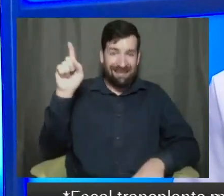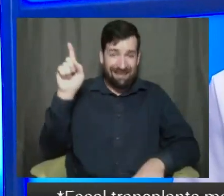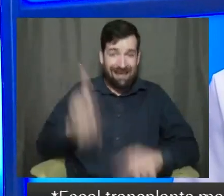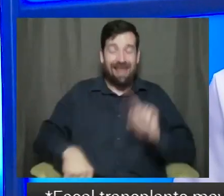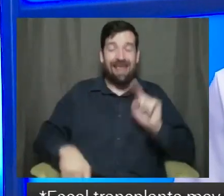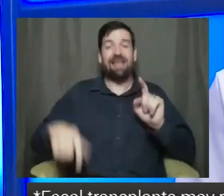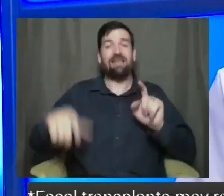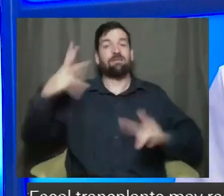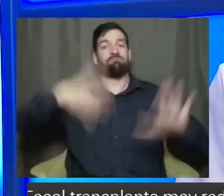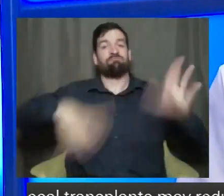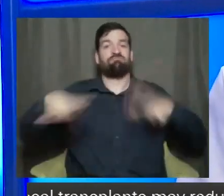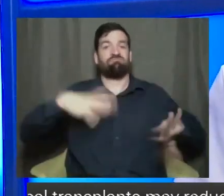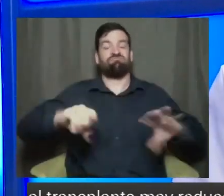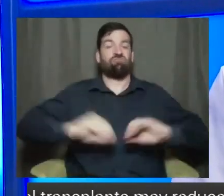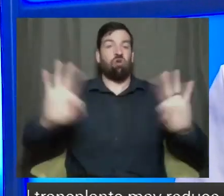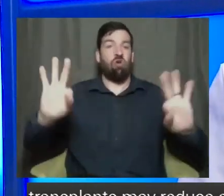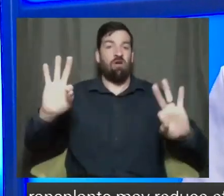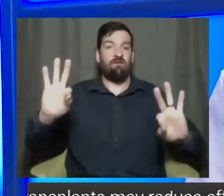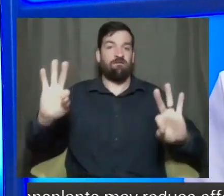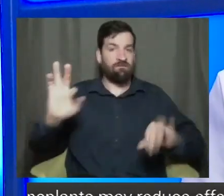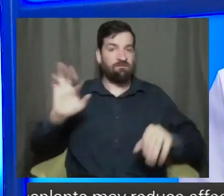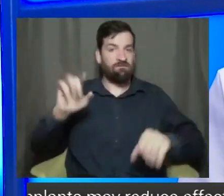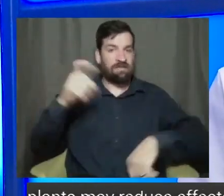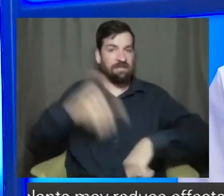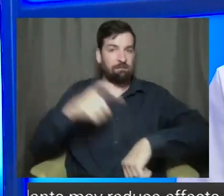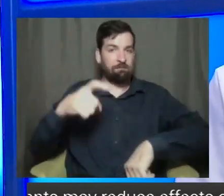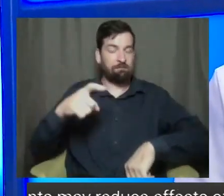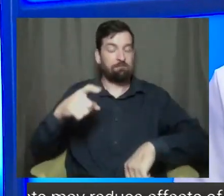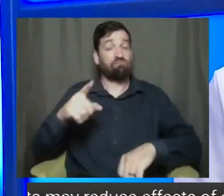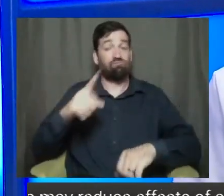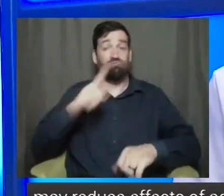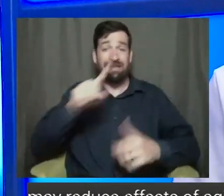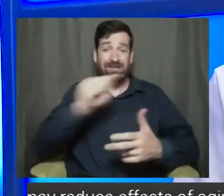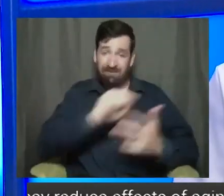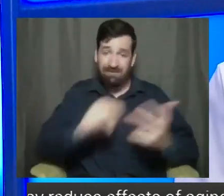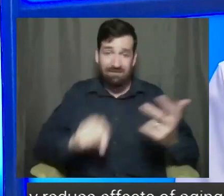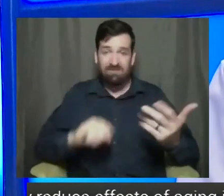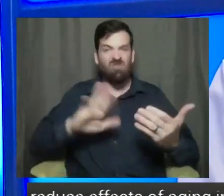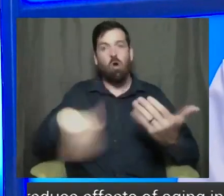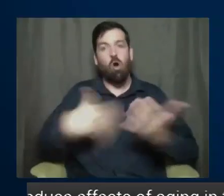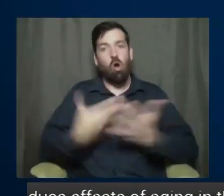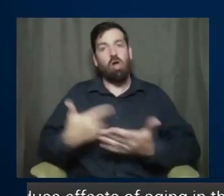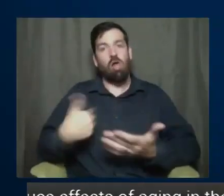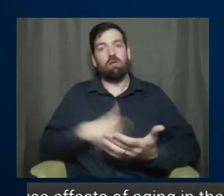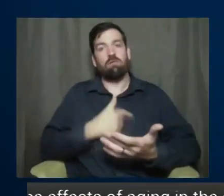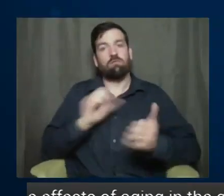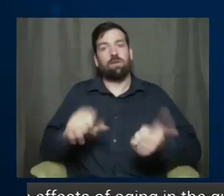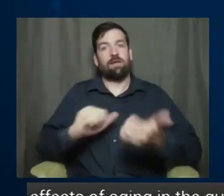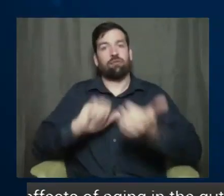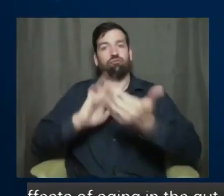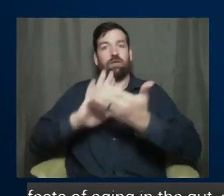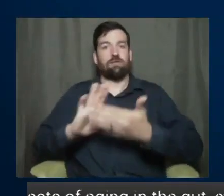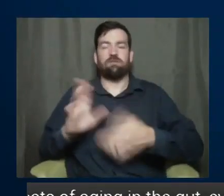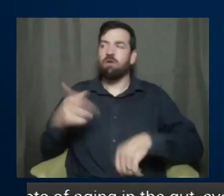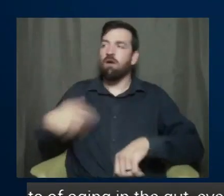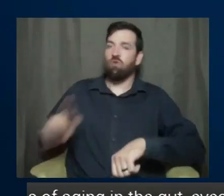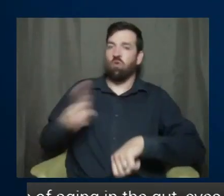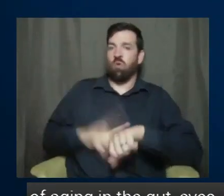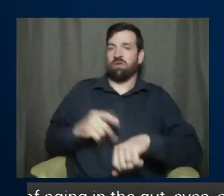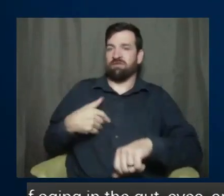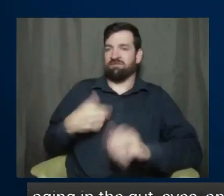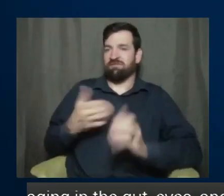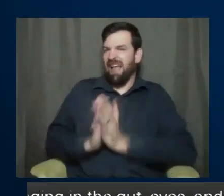they start to leak. And really all of those symptoms are things that we can address. Of course, I was asking for a